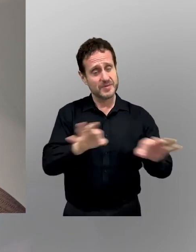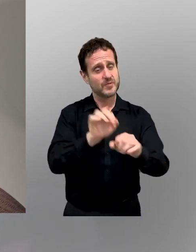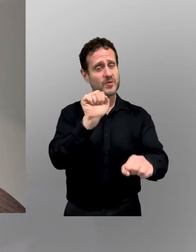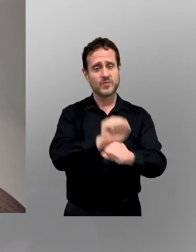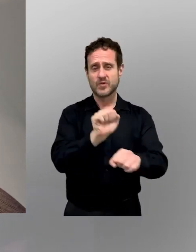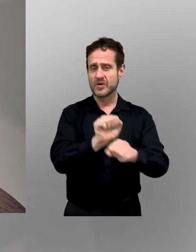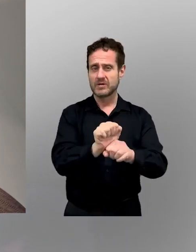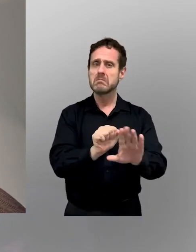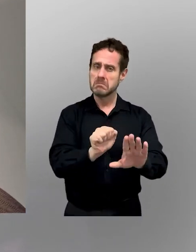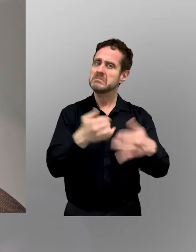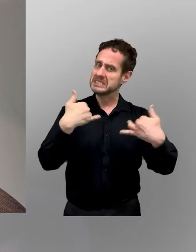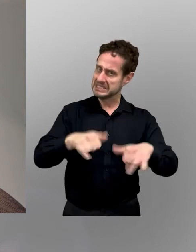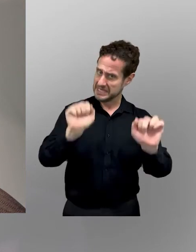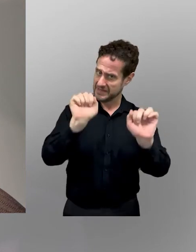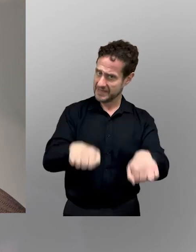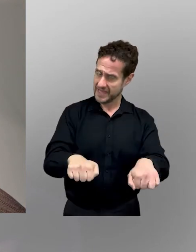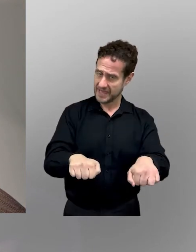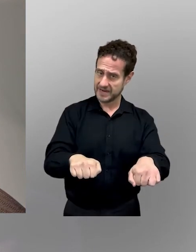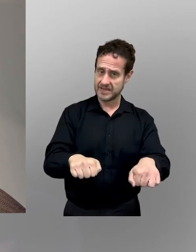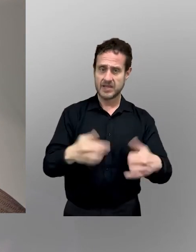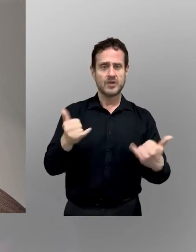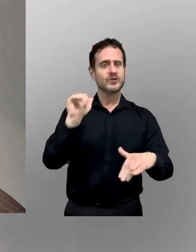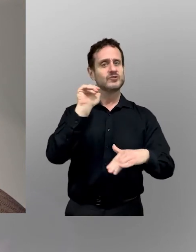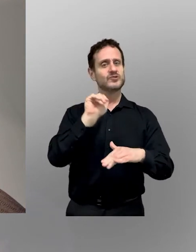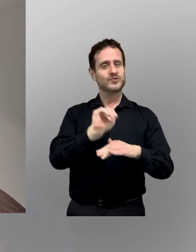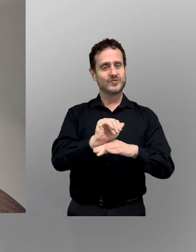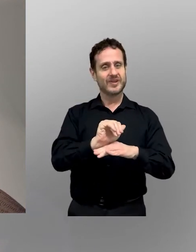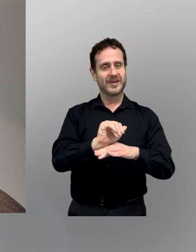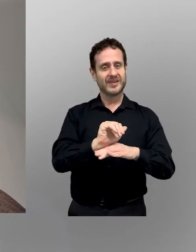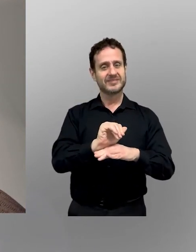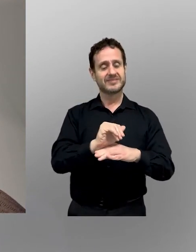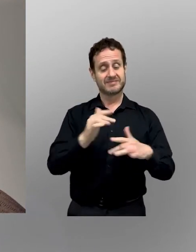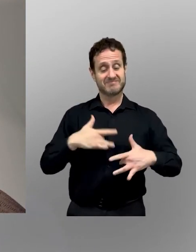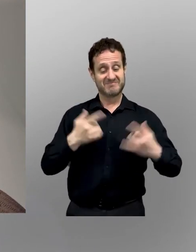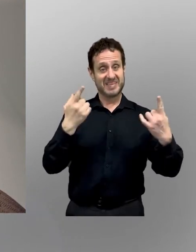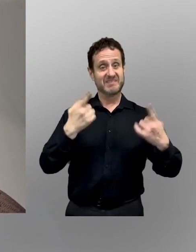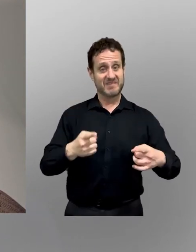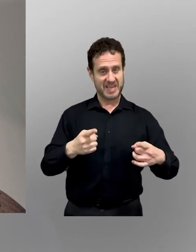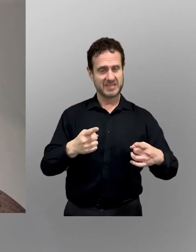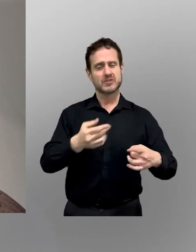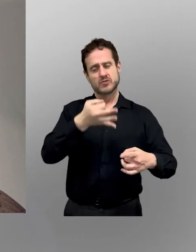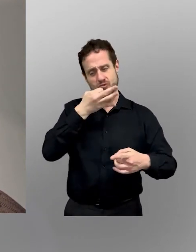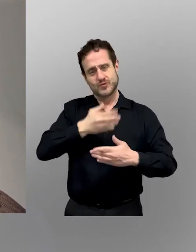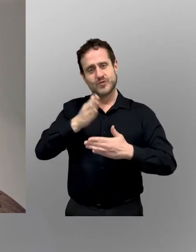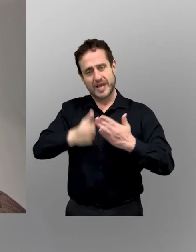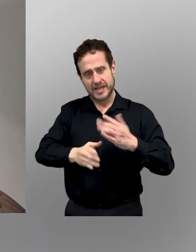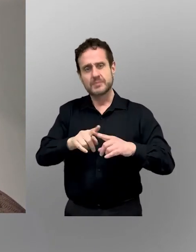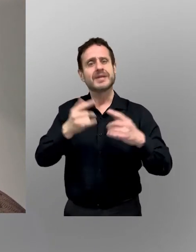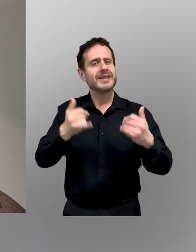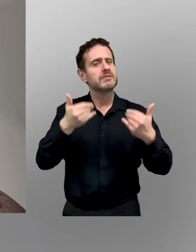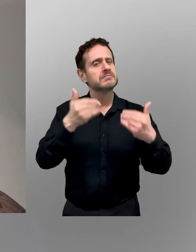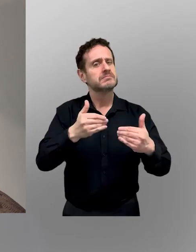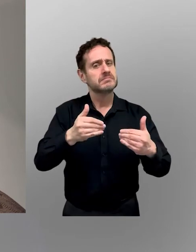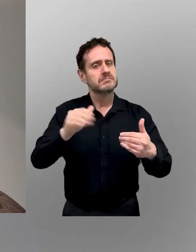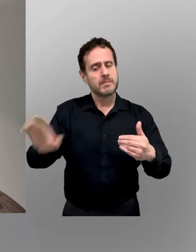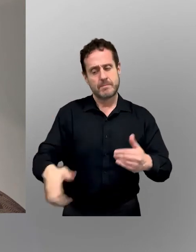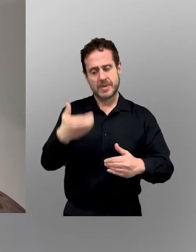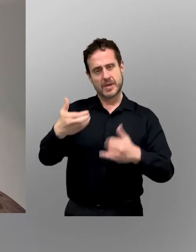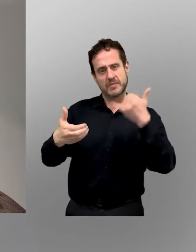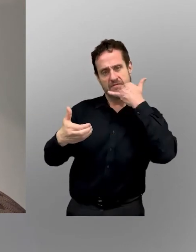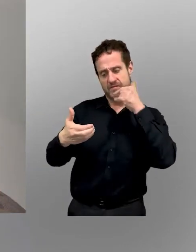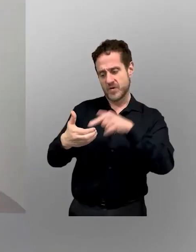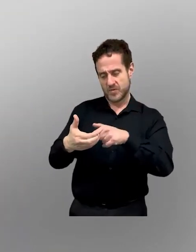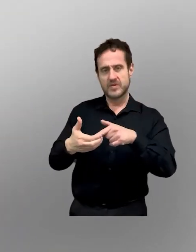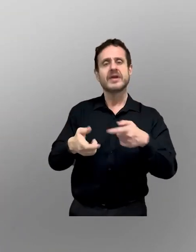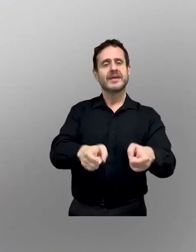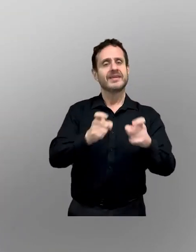work. It's not too late. As we close this evening's event, pick up your phones and text your donation to